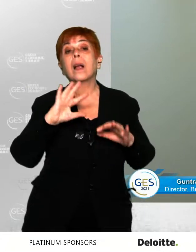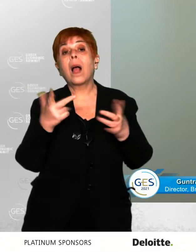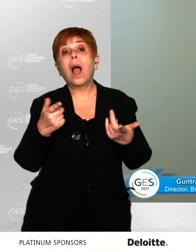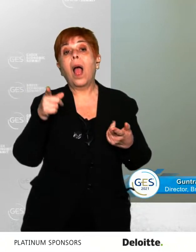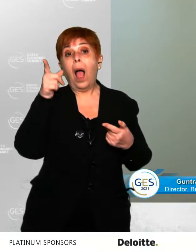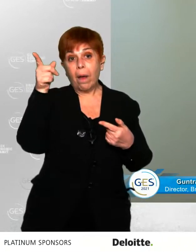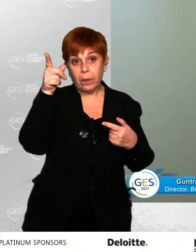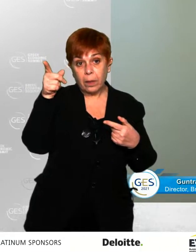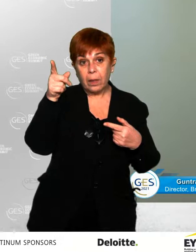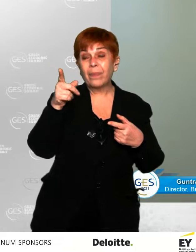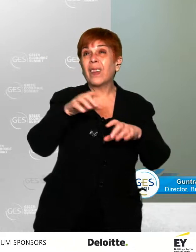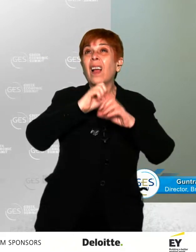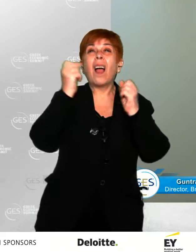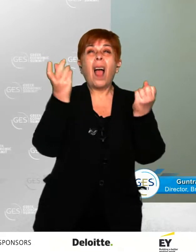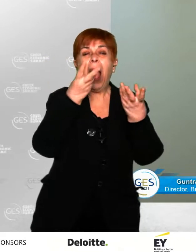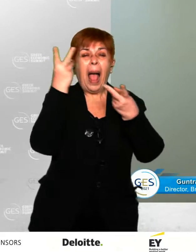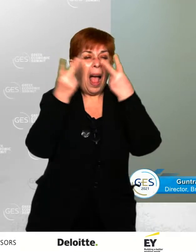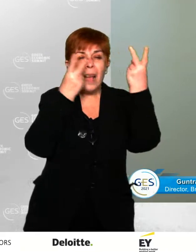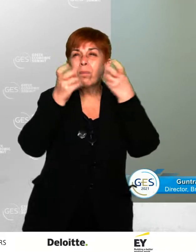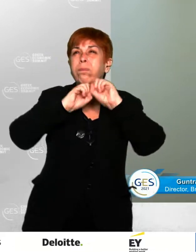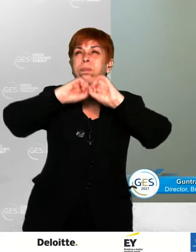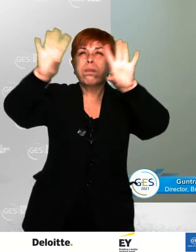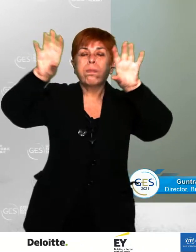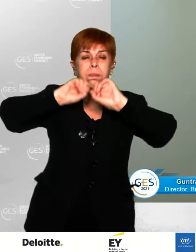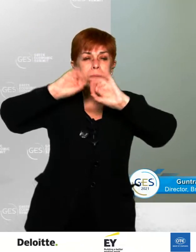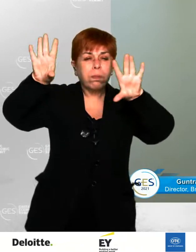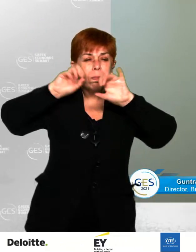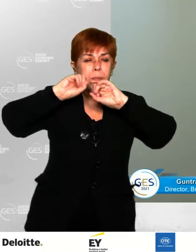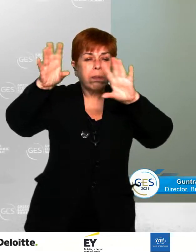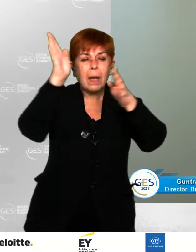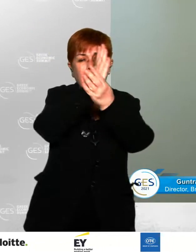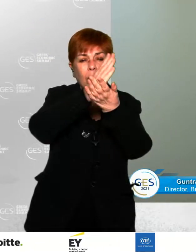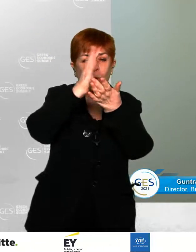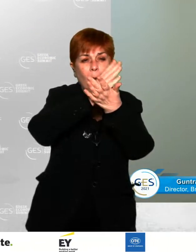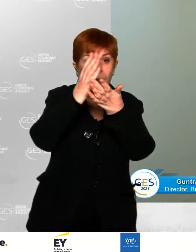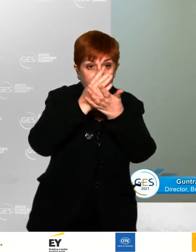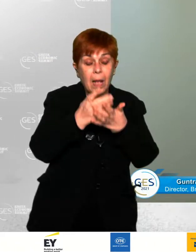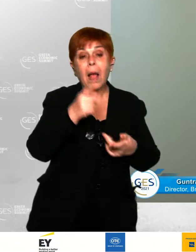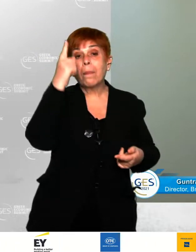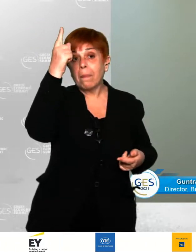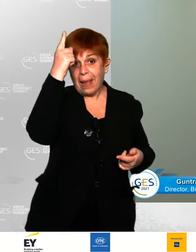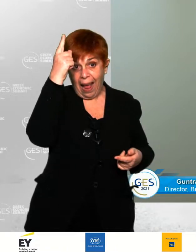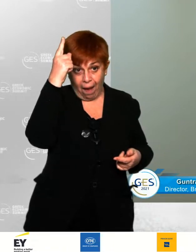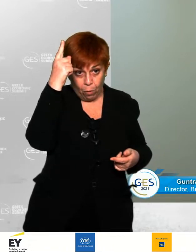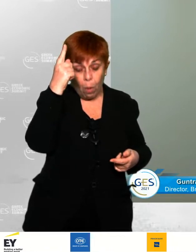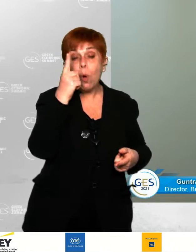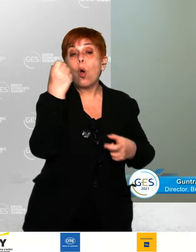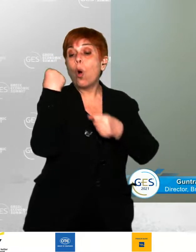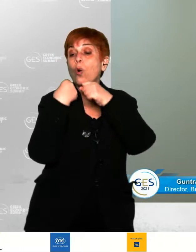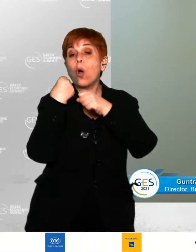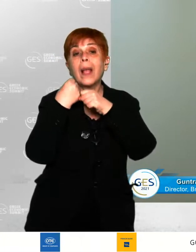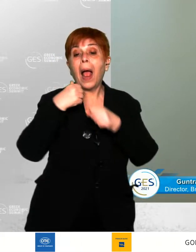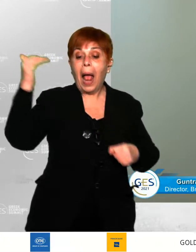to rise. One year where they have fallen is basically last year. During the pandemic, we've seen